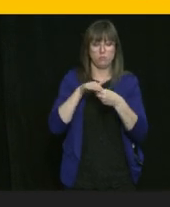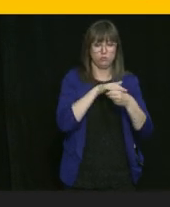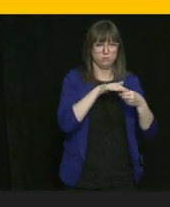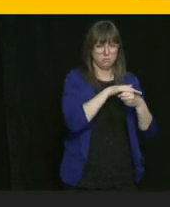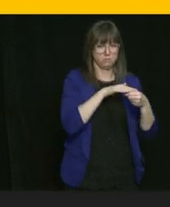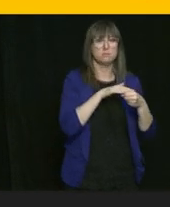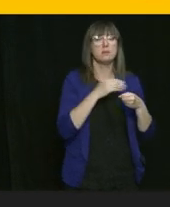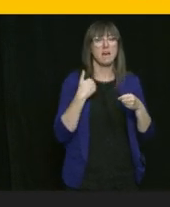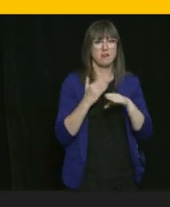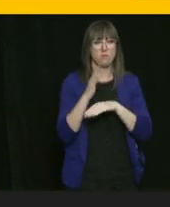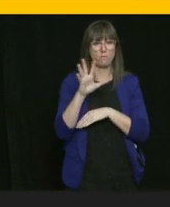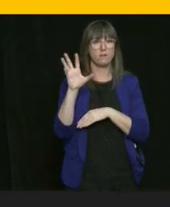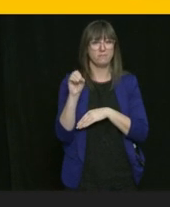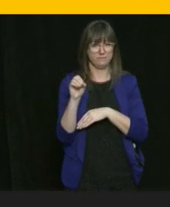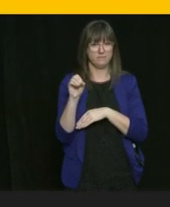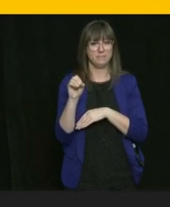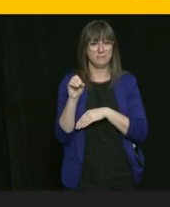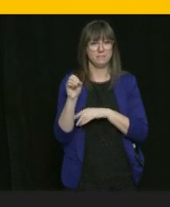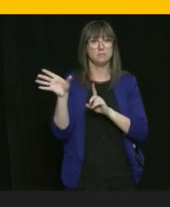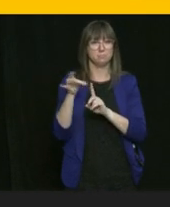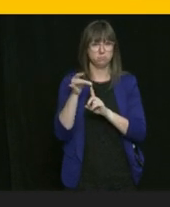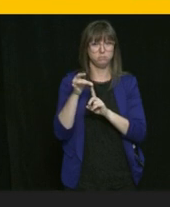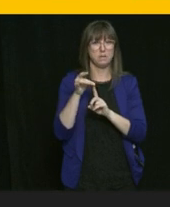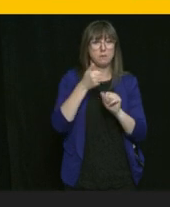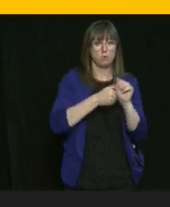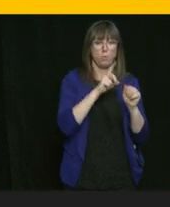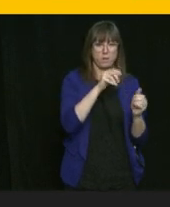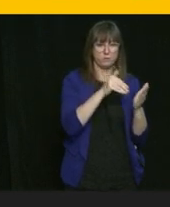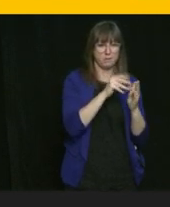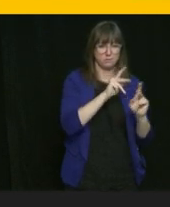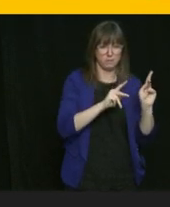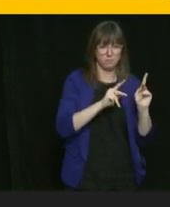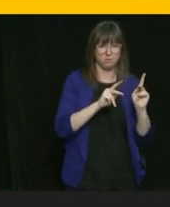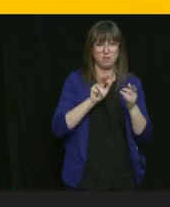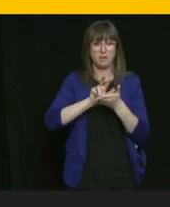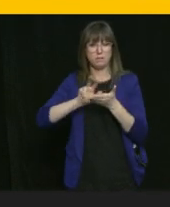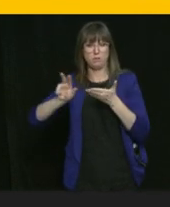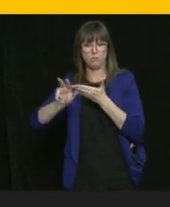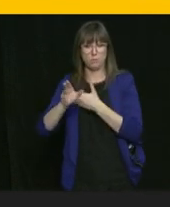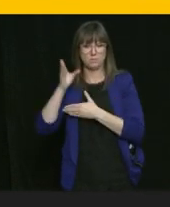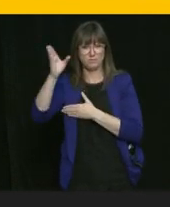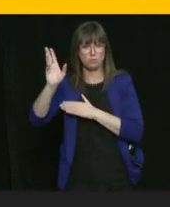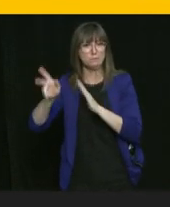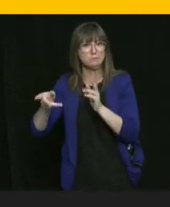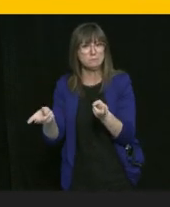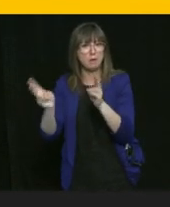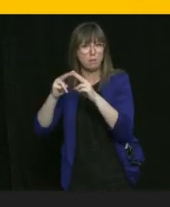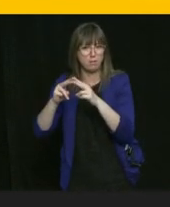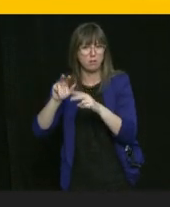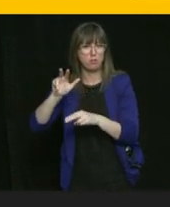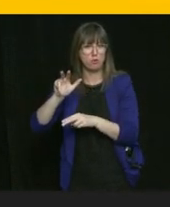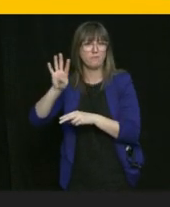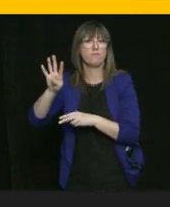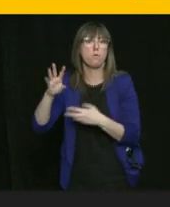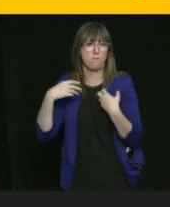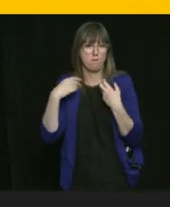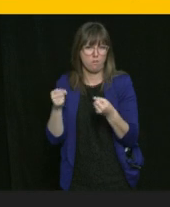than 50 cases per 100,000 people, while 3 weeks later, this has almost doubled to 34 health